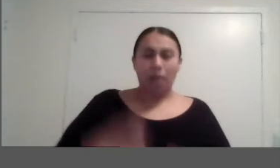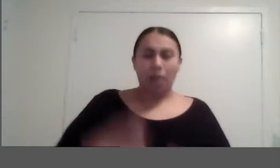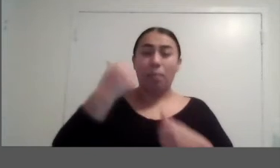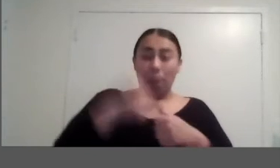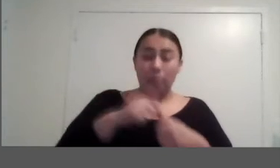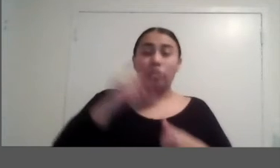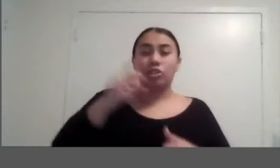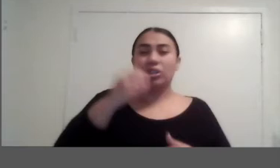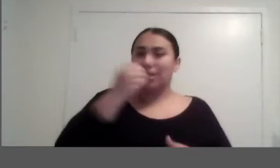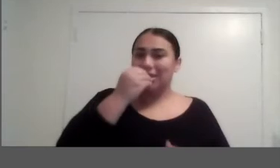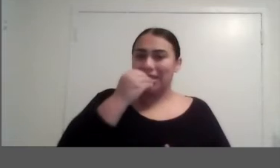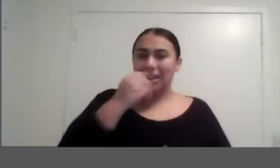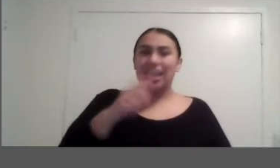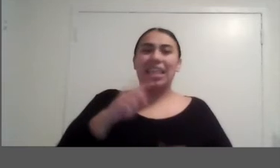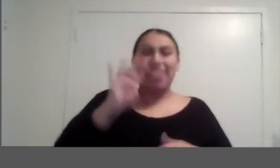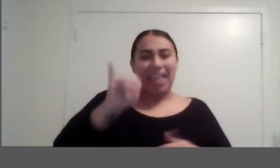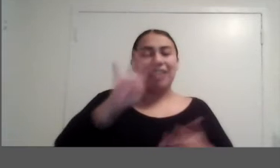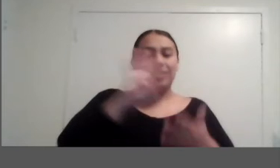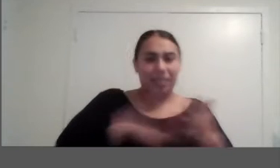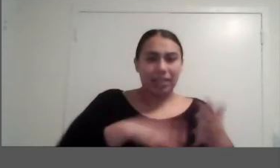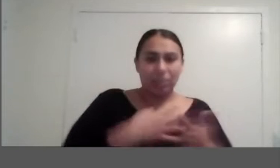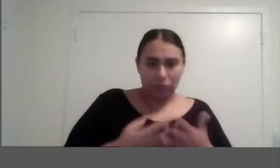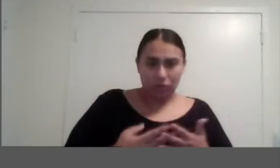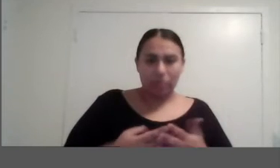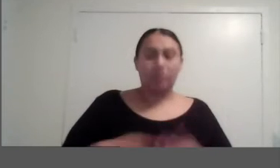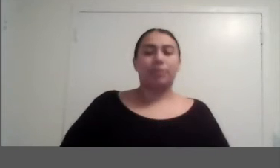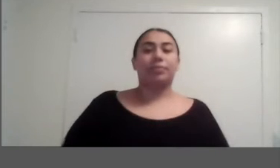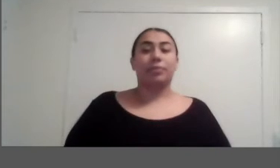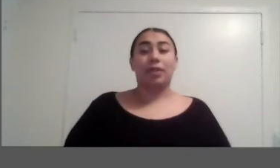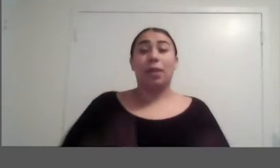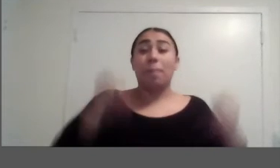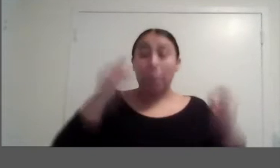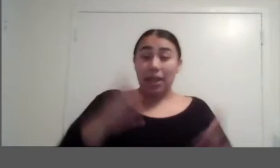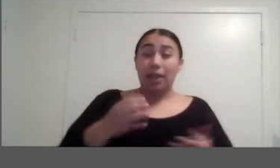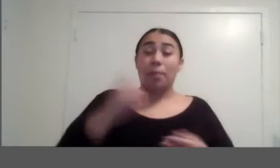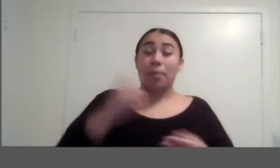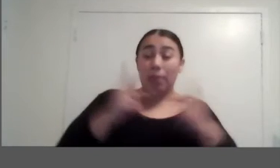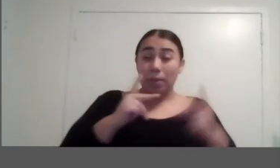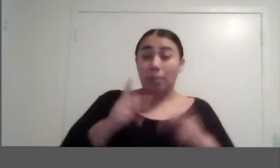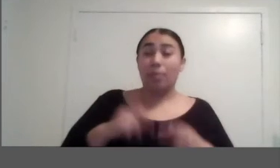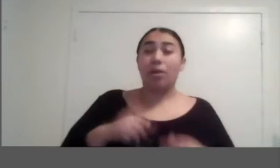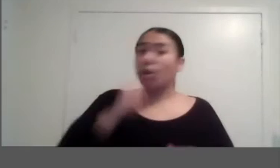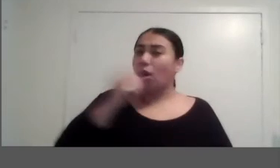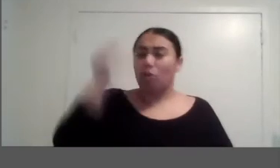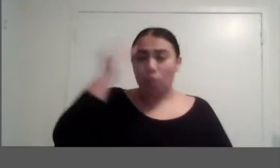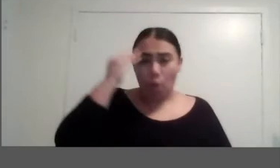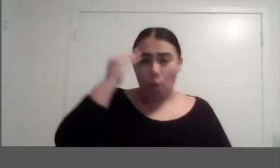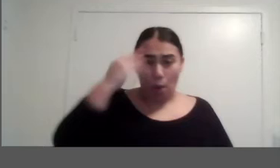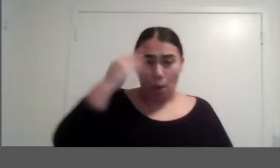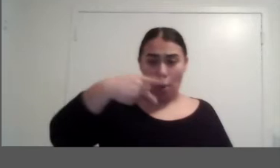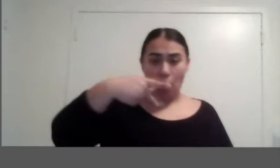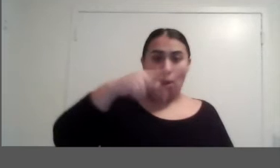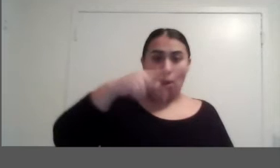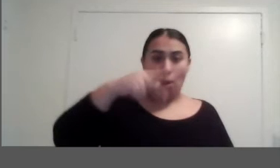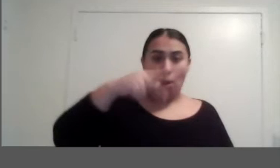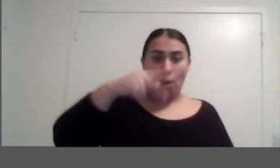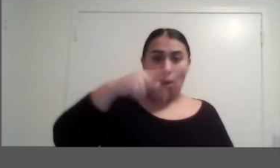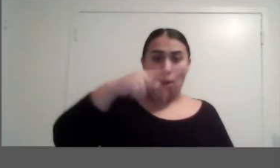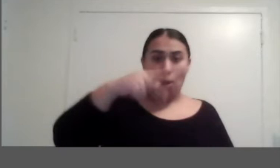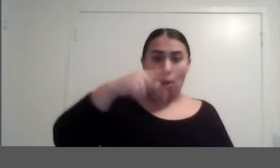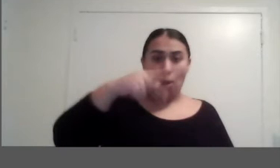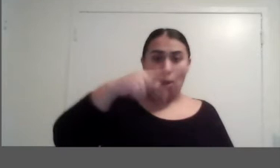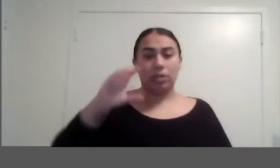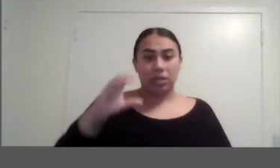eats. As for eating the right foods, you may hear experts talk about probiotics. There is evidence that